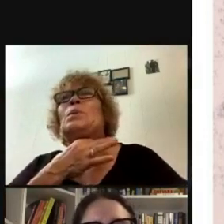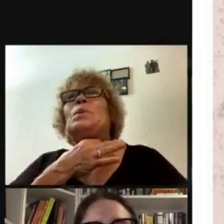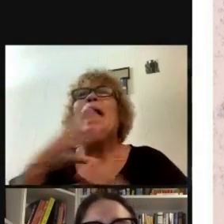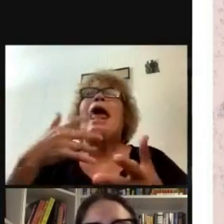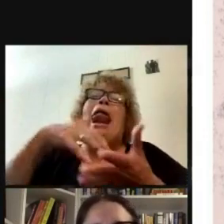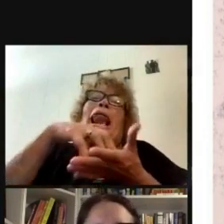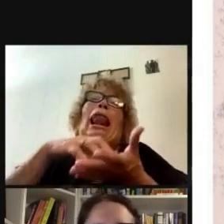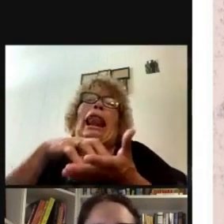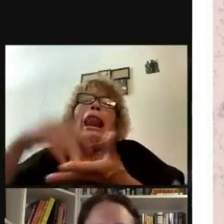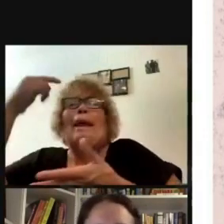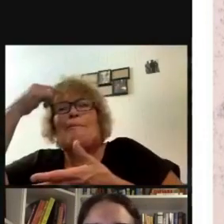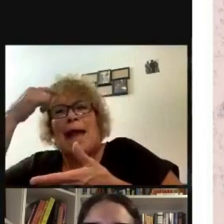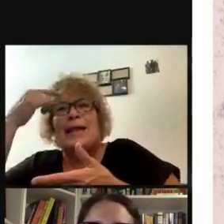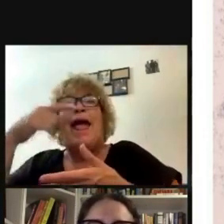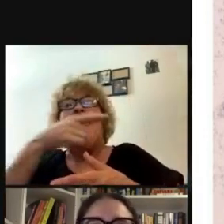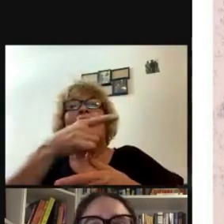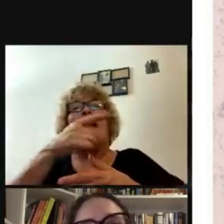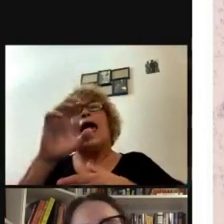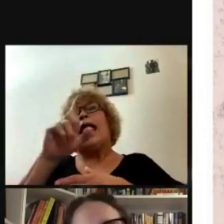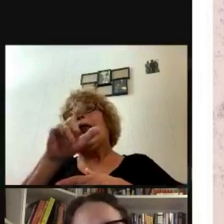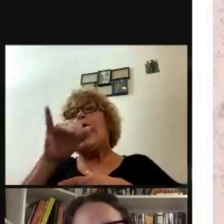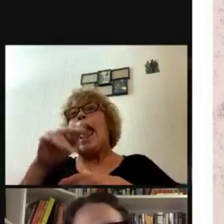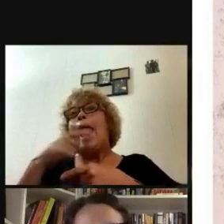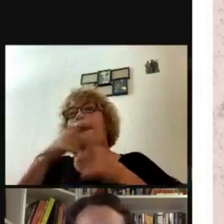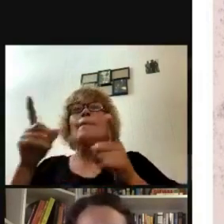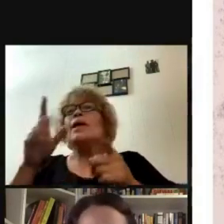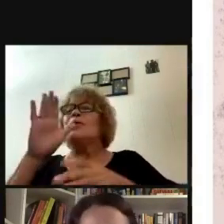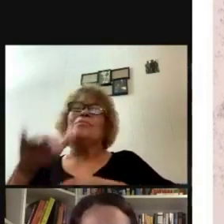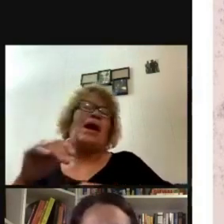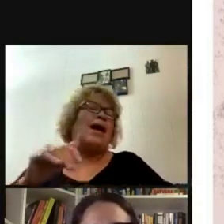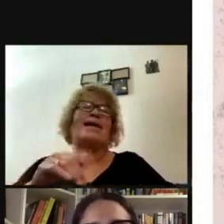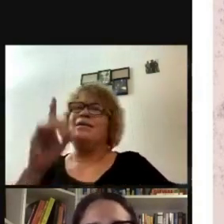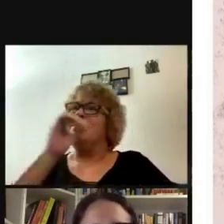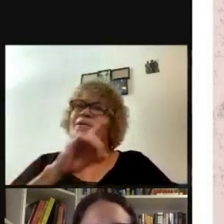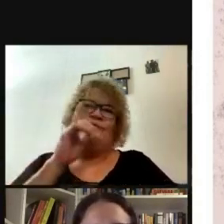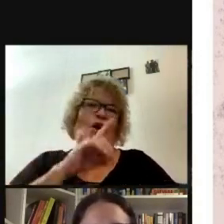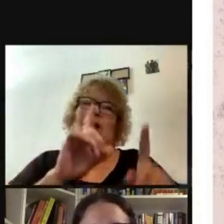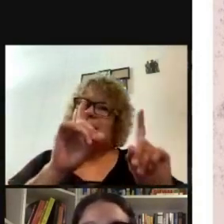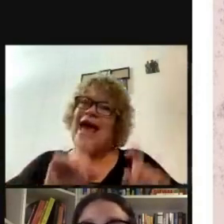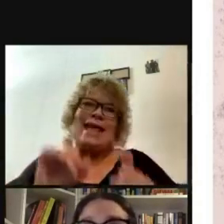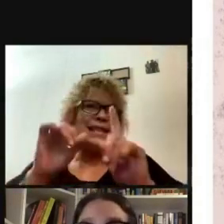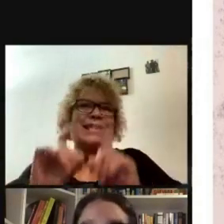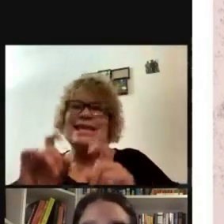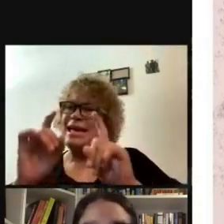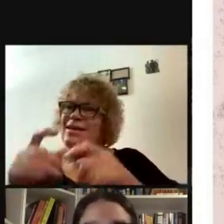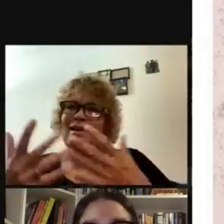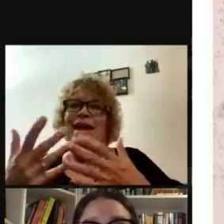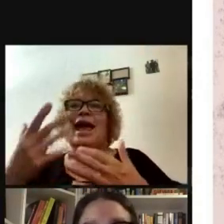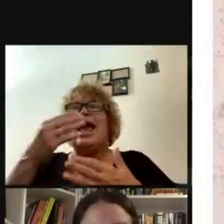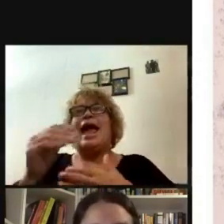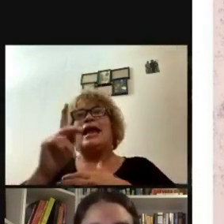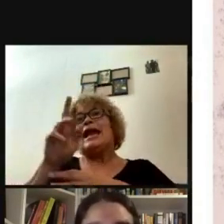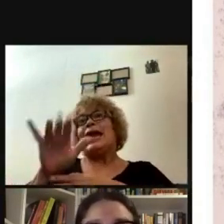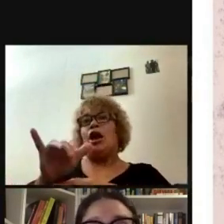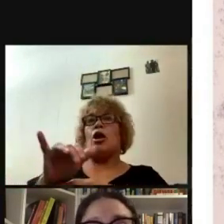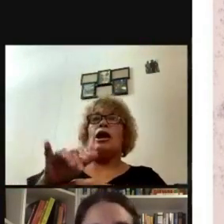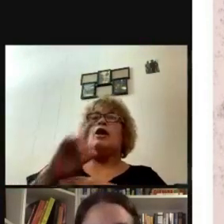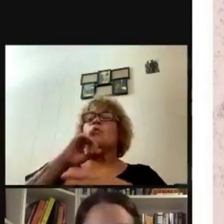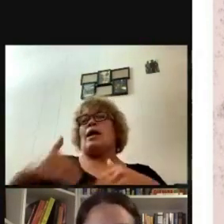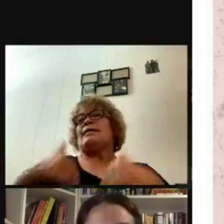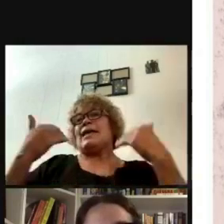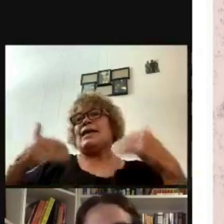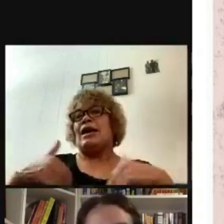And these claims were backed by faulty IQ testing and Carrie, who was a teenager,